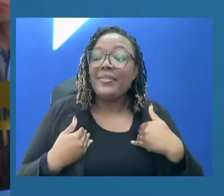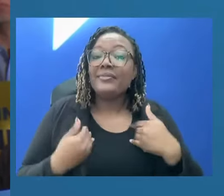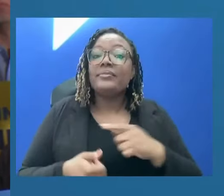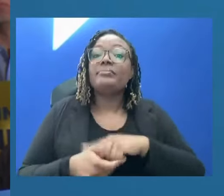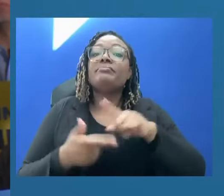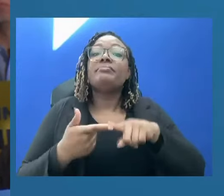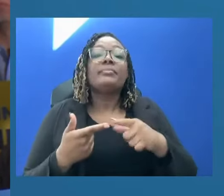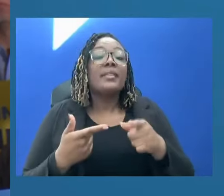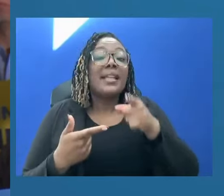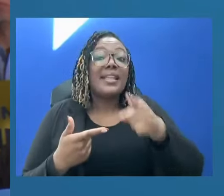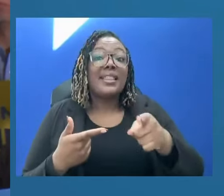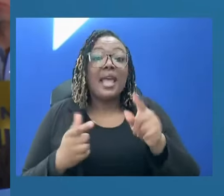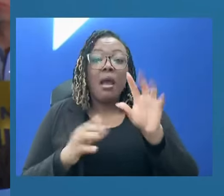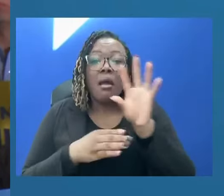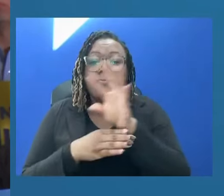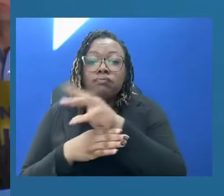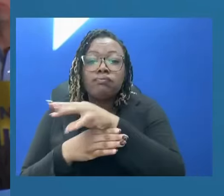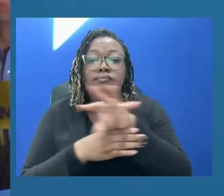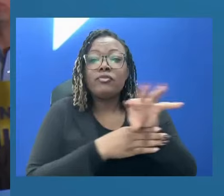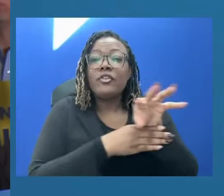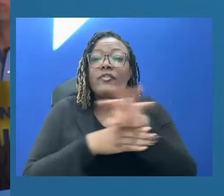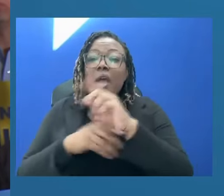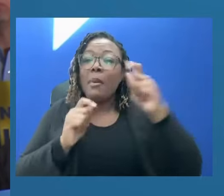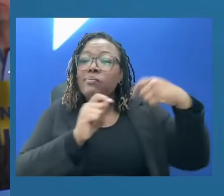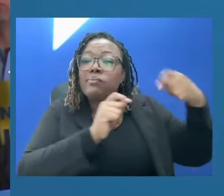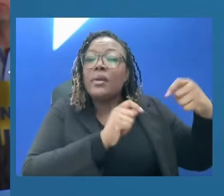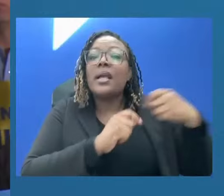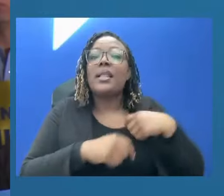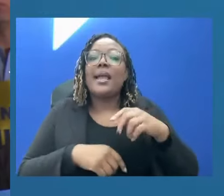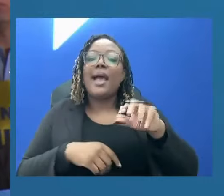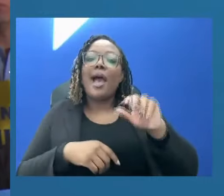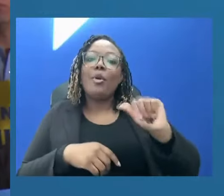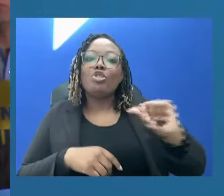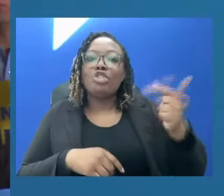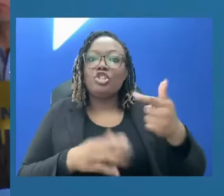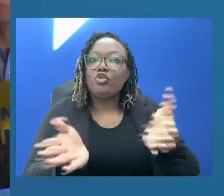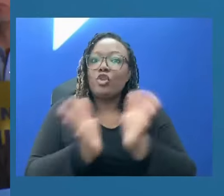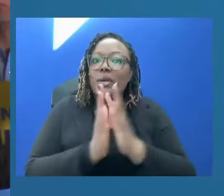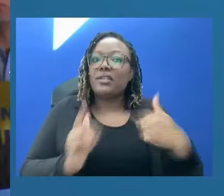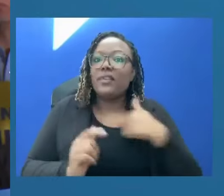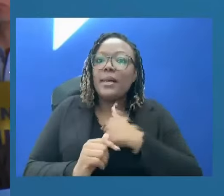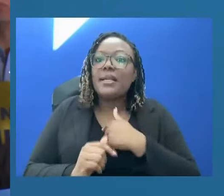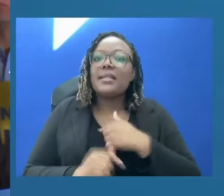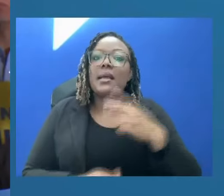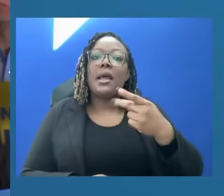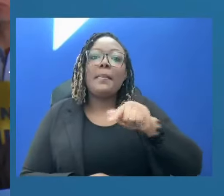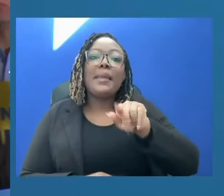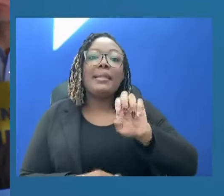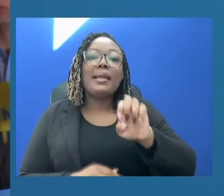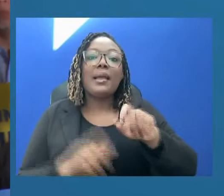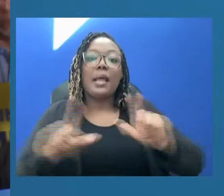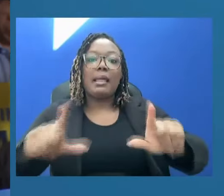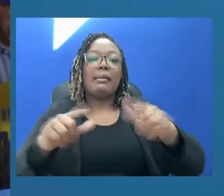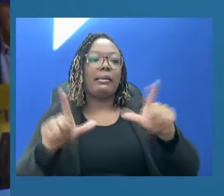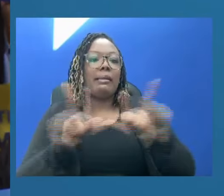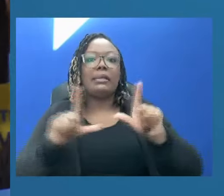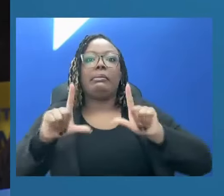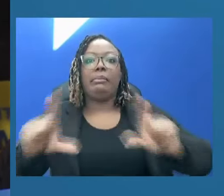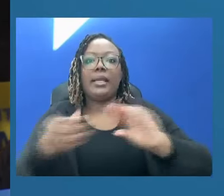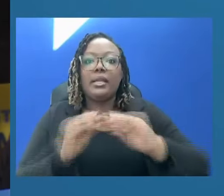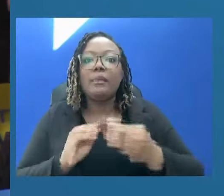They are filming, like our Attorney General requested from us, plate numbers,